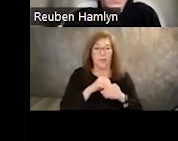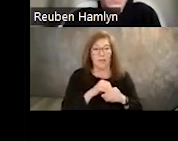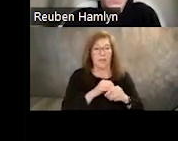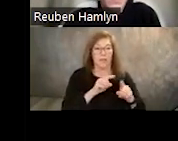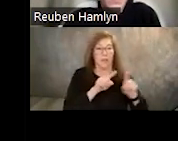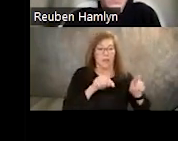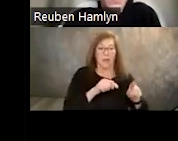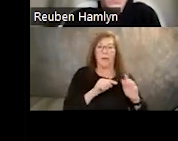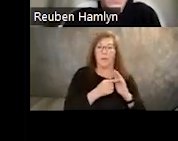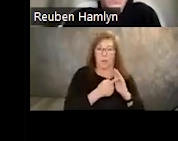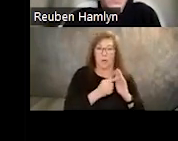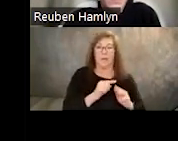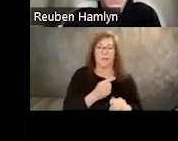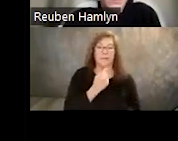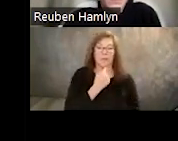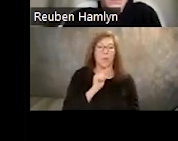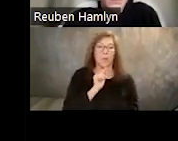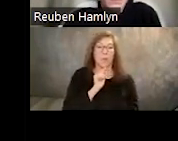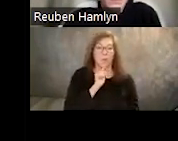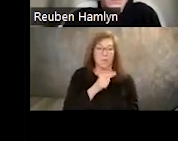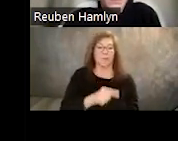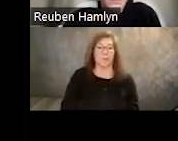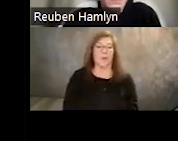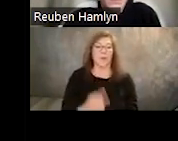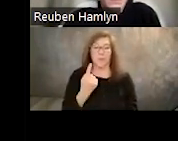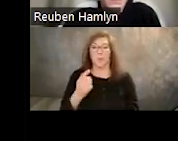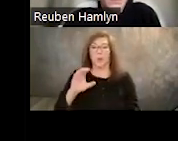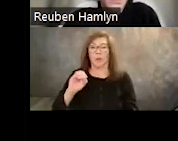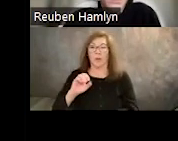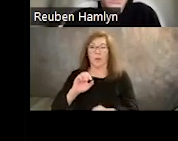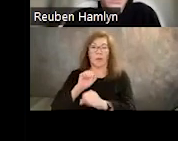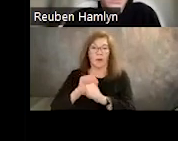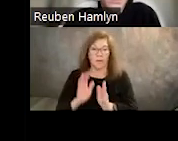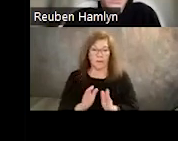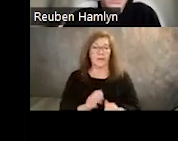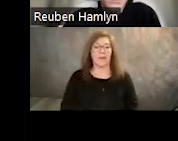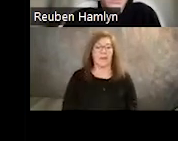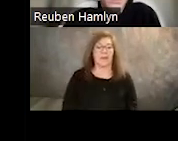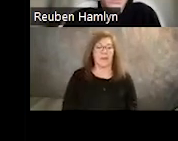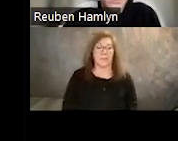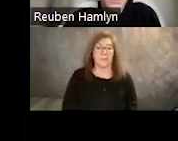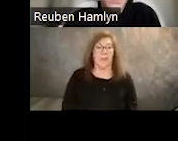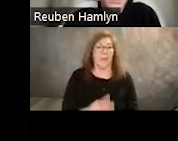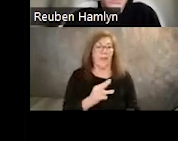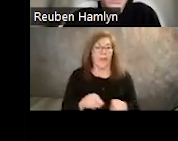as original. That is one of our colleagues at Witness. And then we fed 150